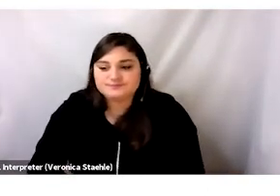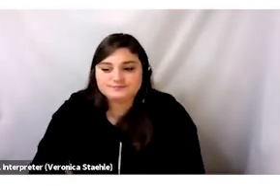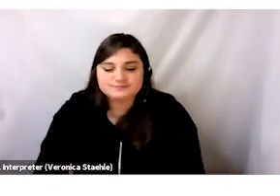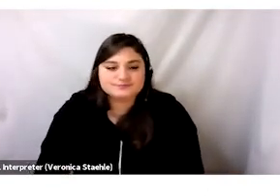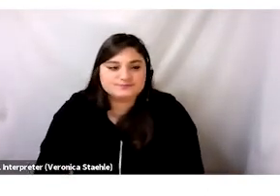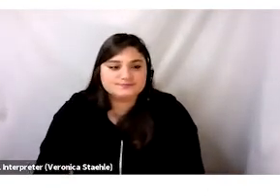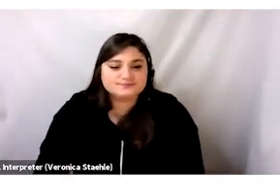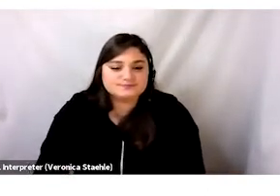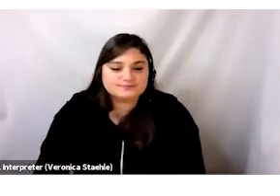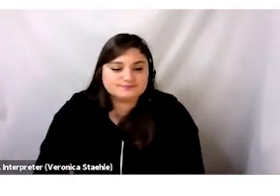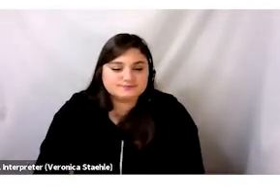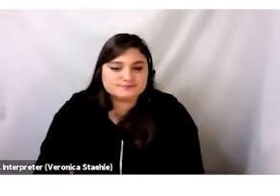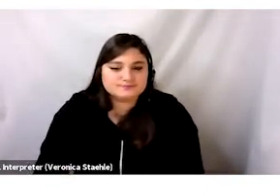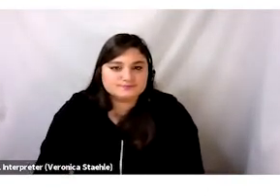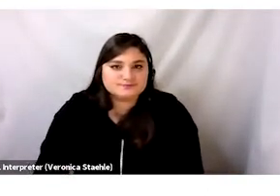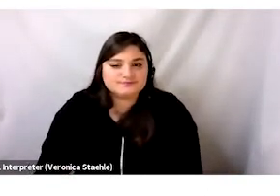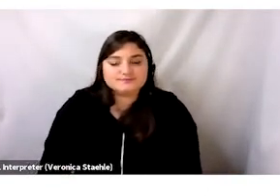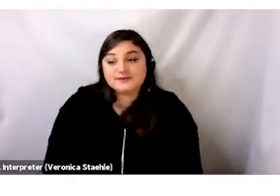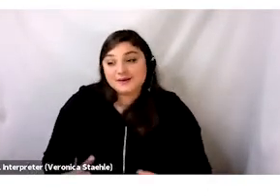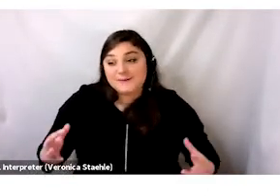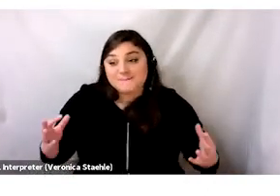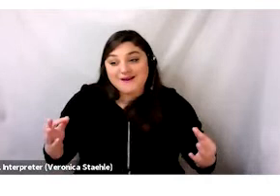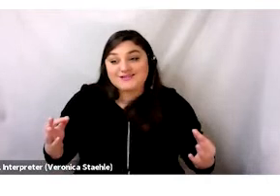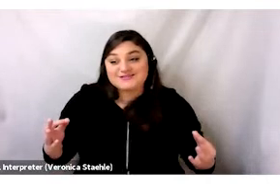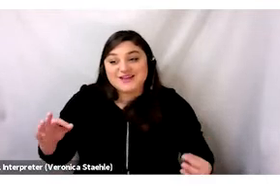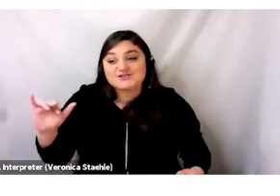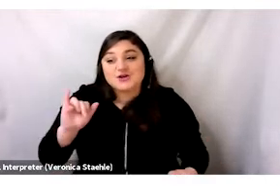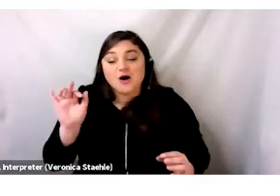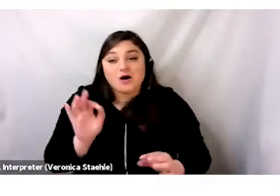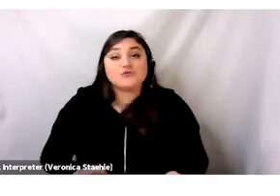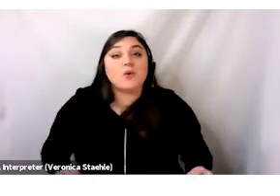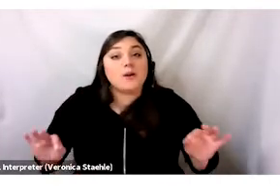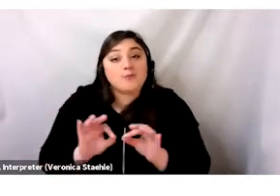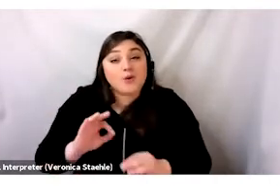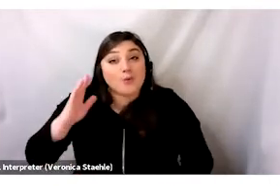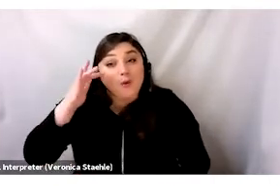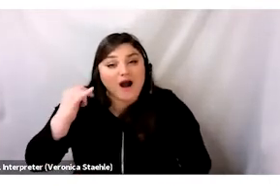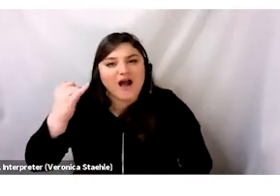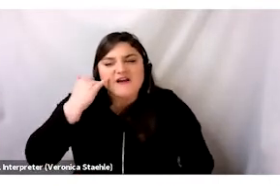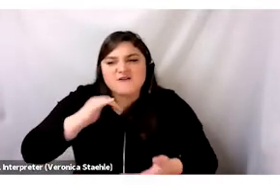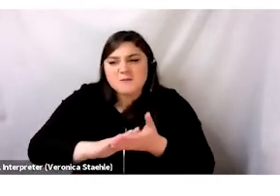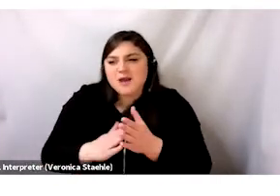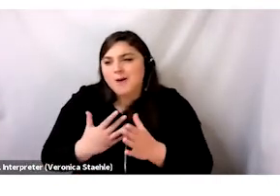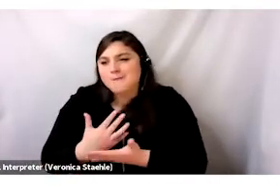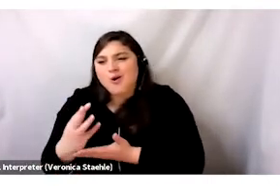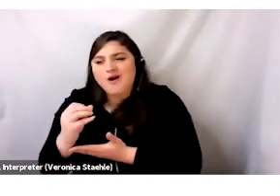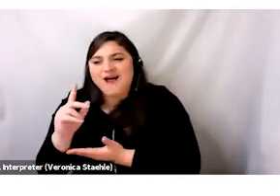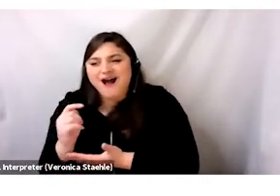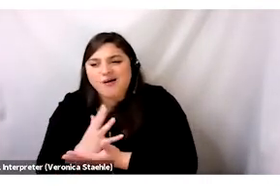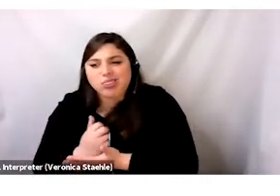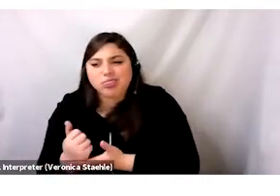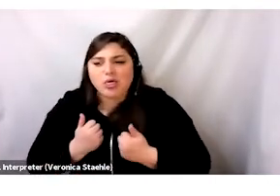Meditation is also important because being burned out reduces our effectiveness. I'm sure that many